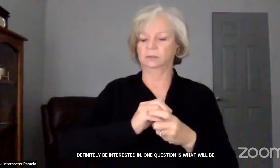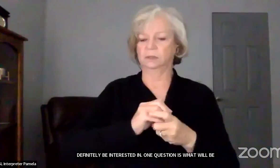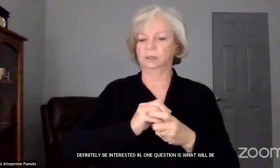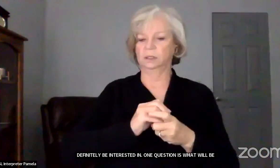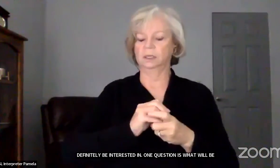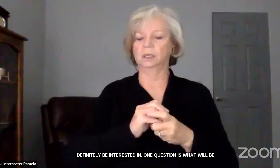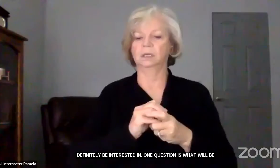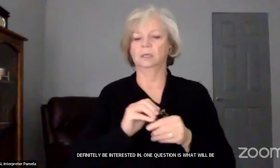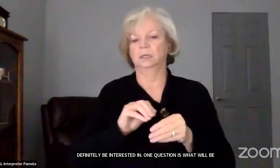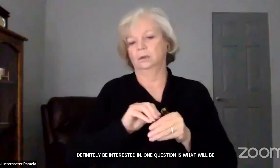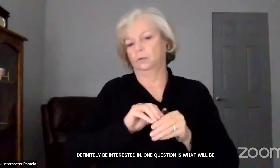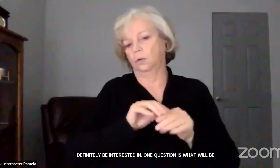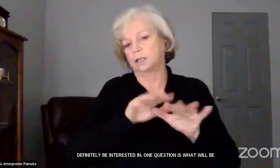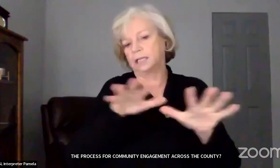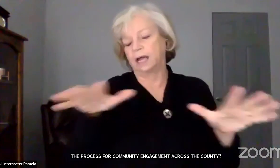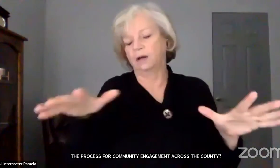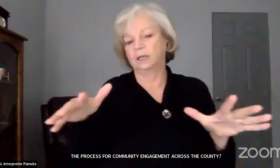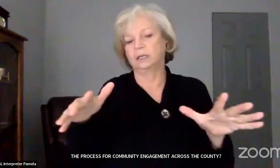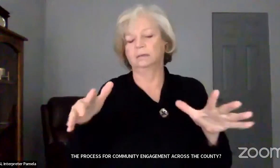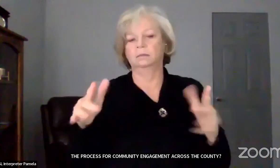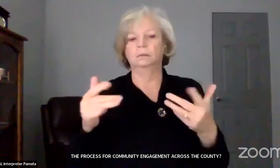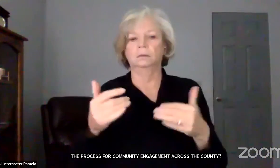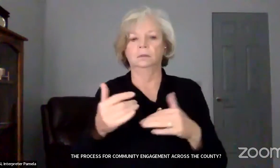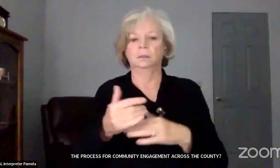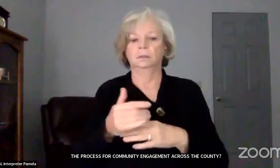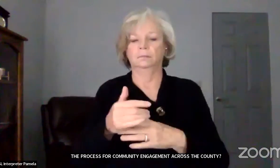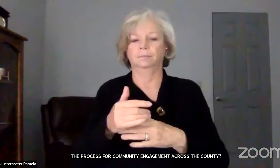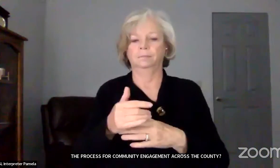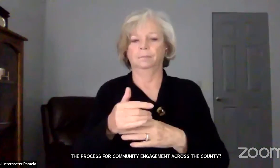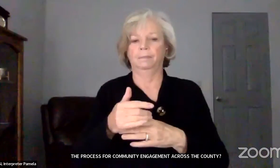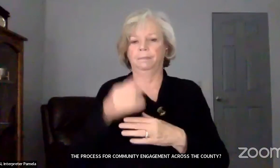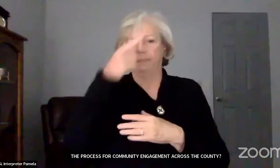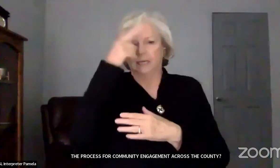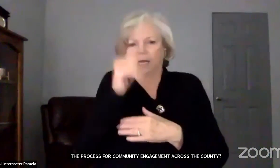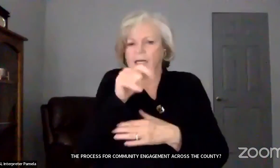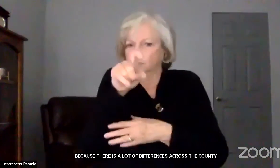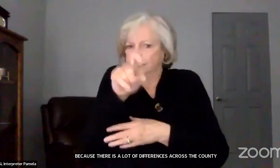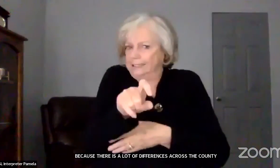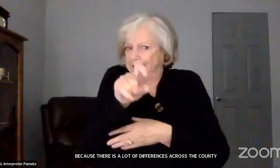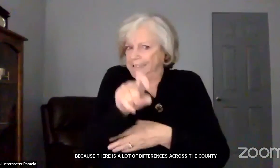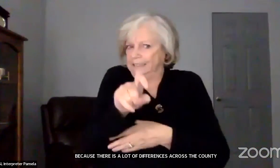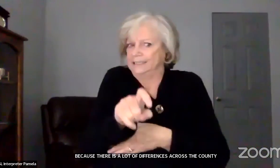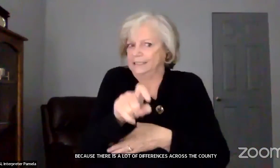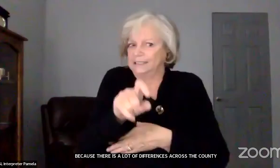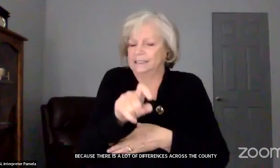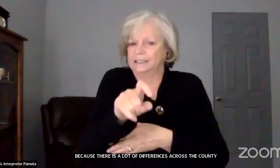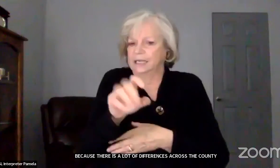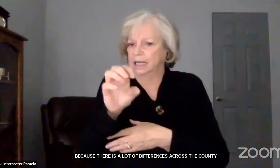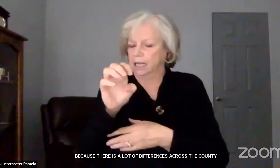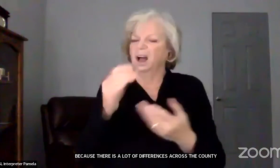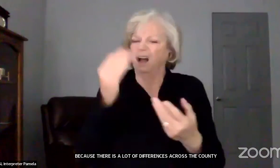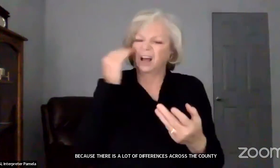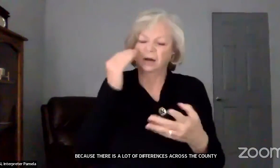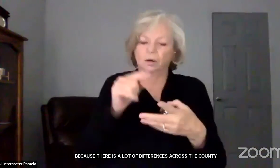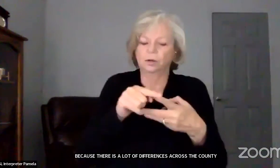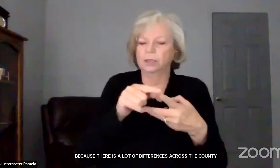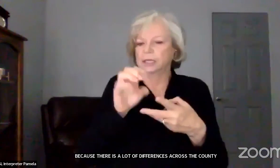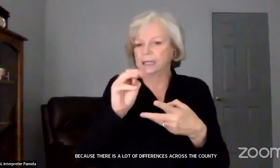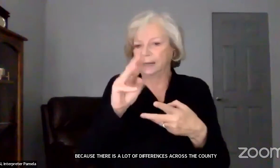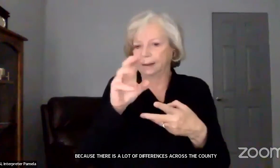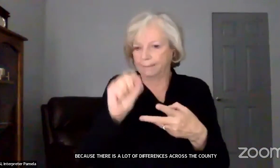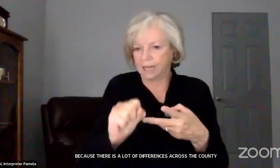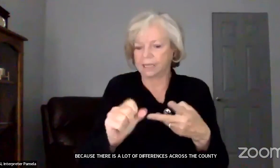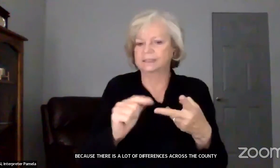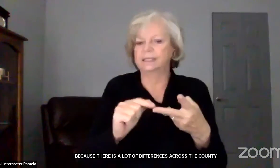of differences across the county in terms of the needs, as well as sort of there's the EMS part, and then there's the part that you're trying to